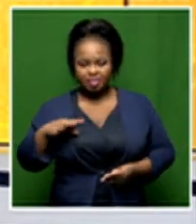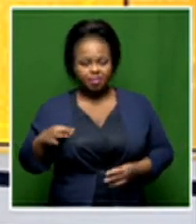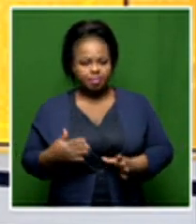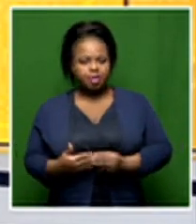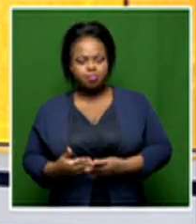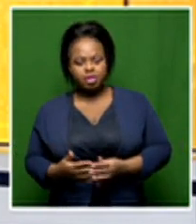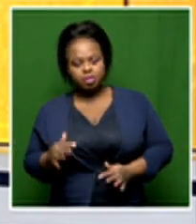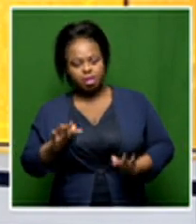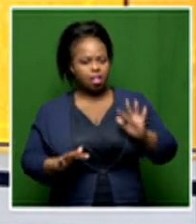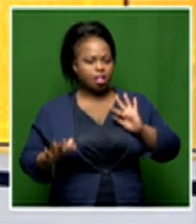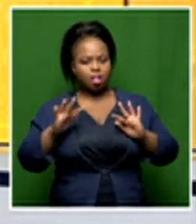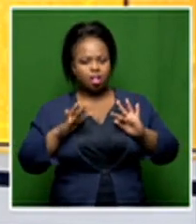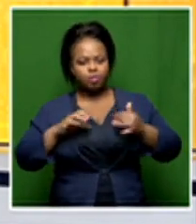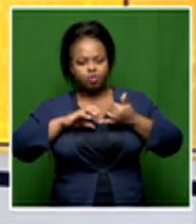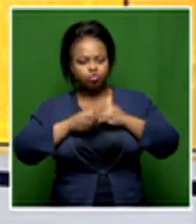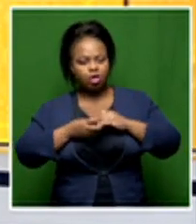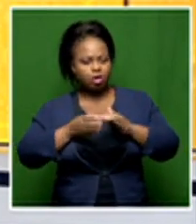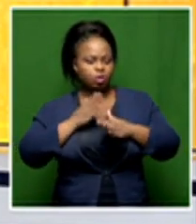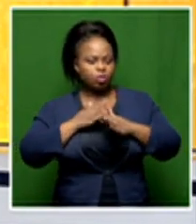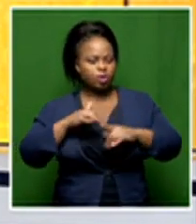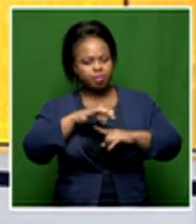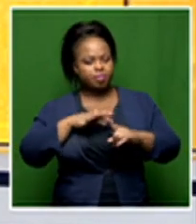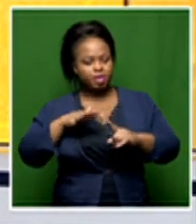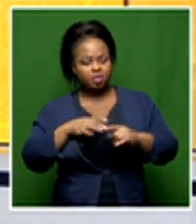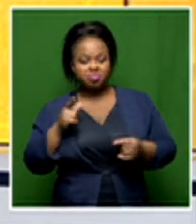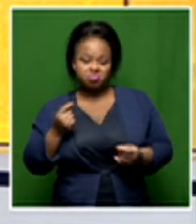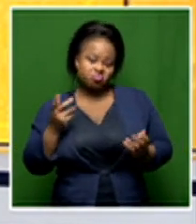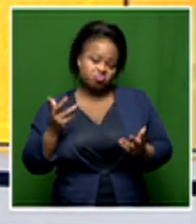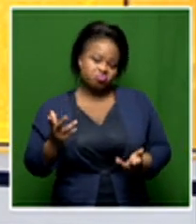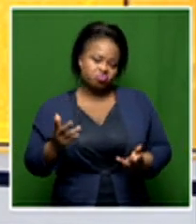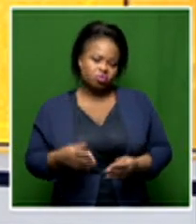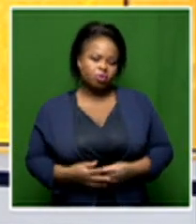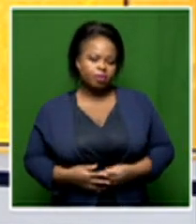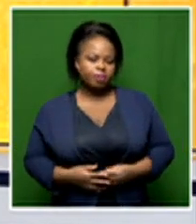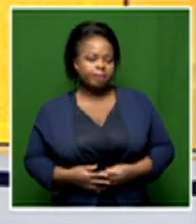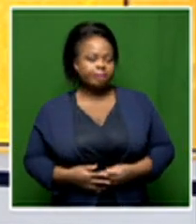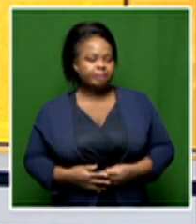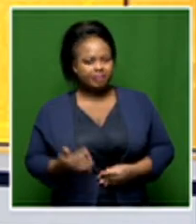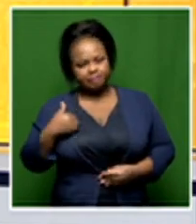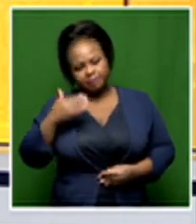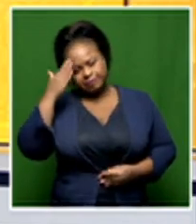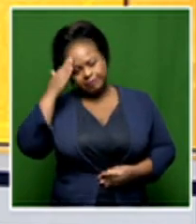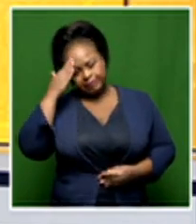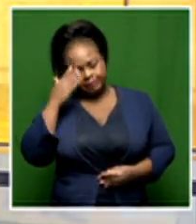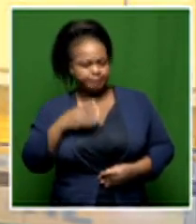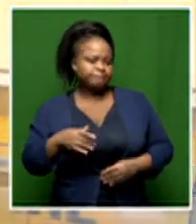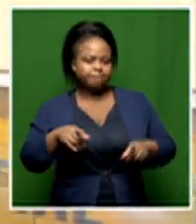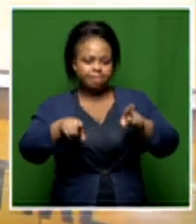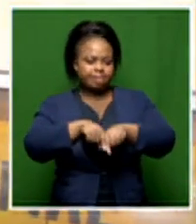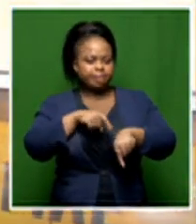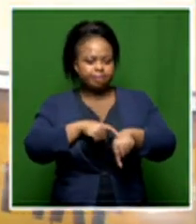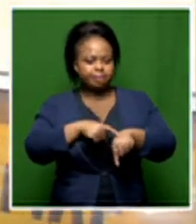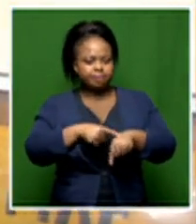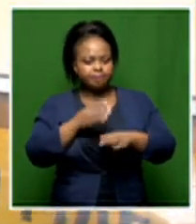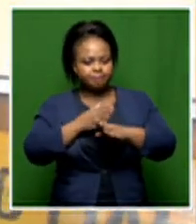try to navigate the workplace. And they're doing this, of course, with these unprecedented